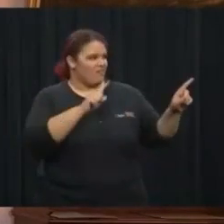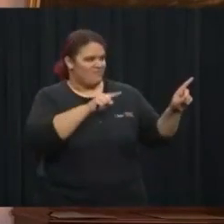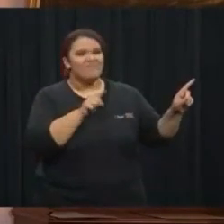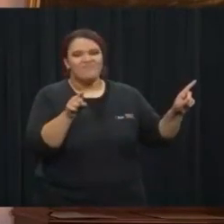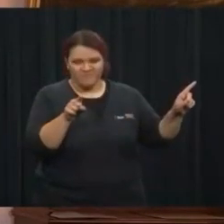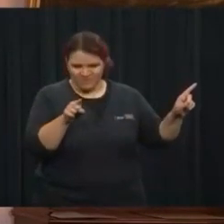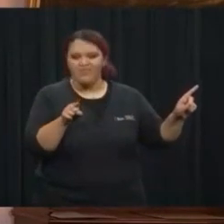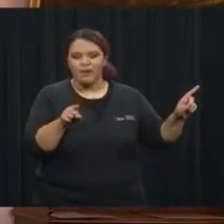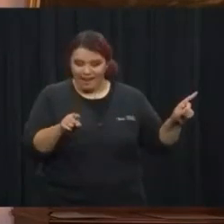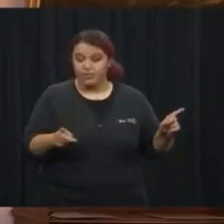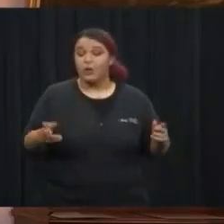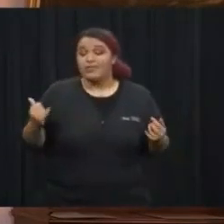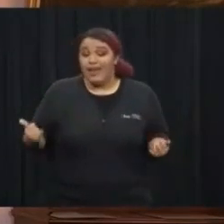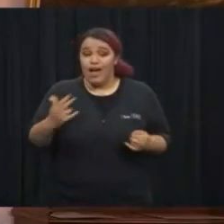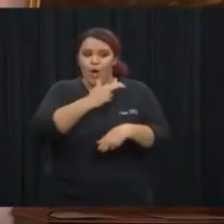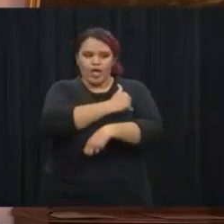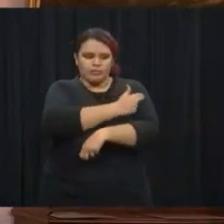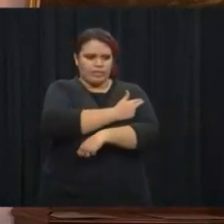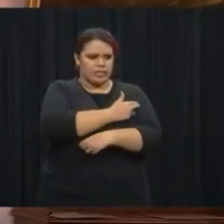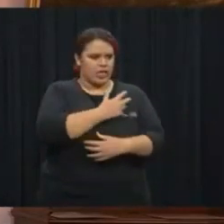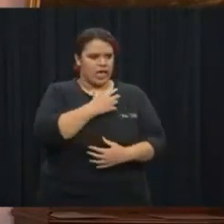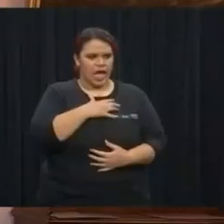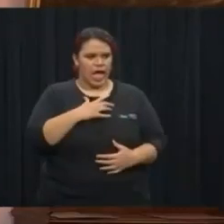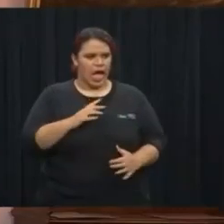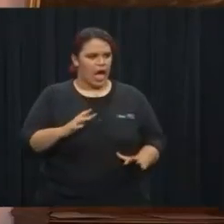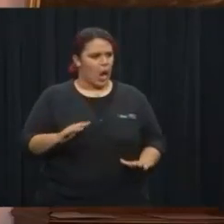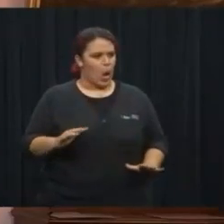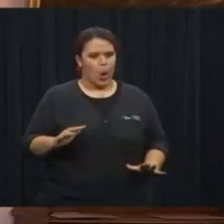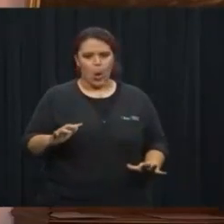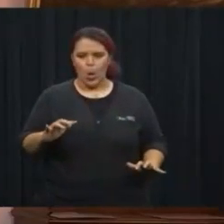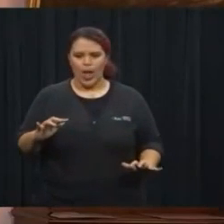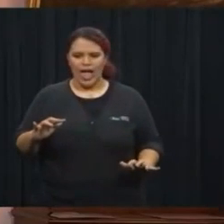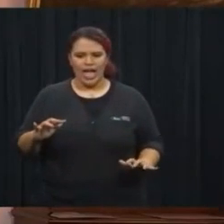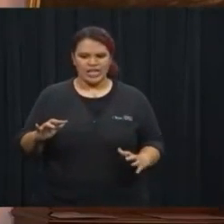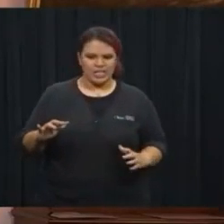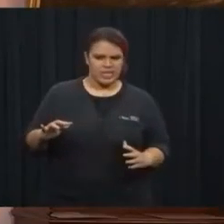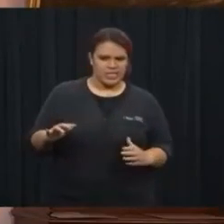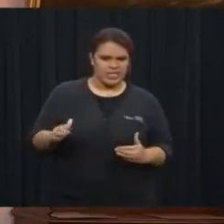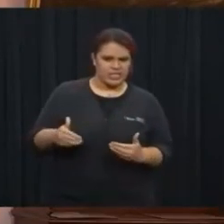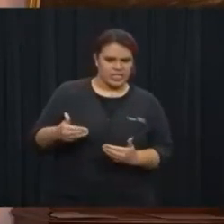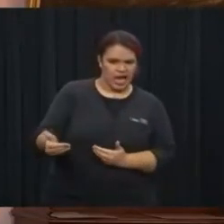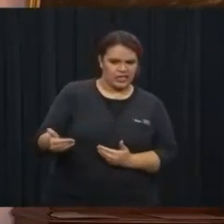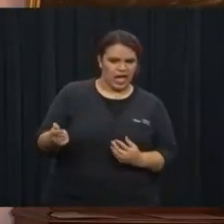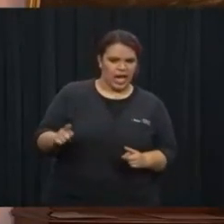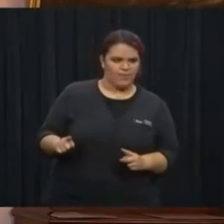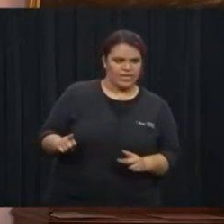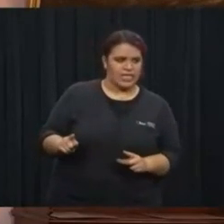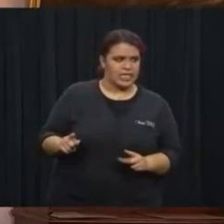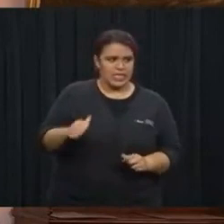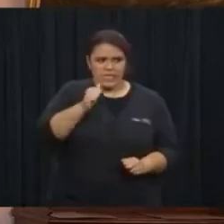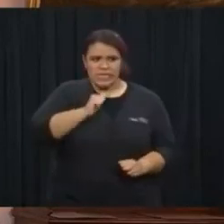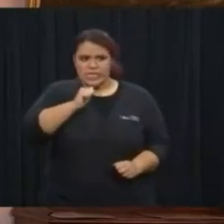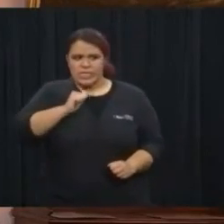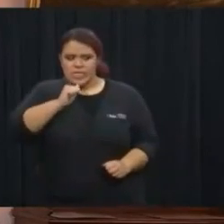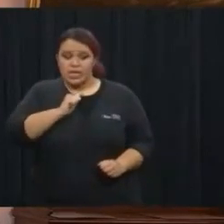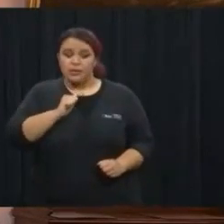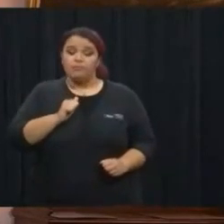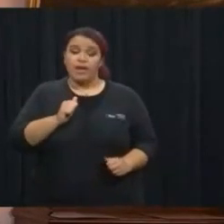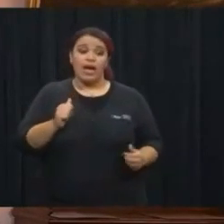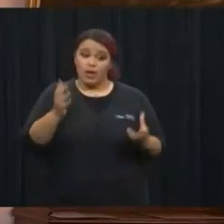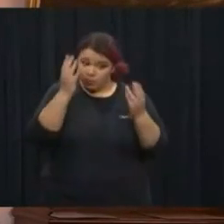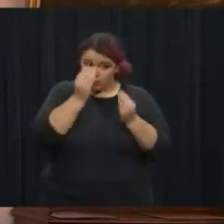other complications as you're mentioning. Thank you. Thank you. Hey everyone, Andy Chow with Ohio Public Radio and Television